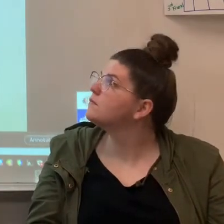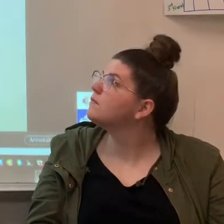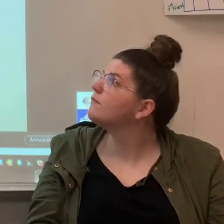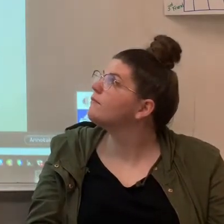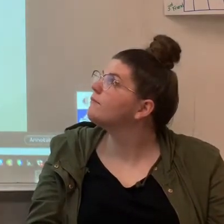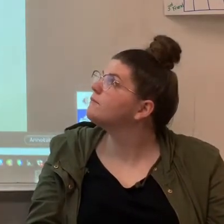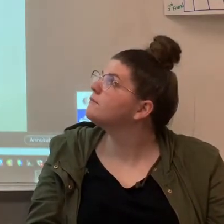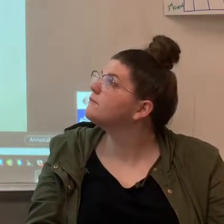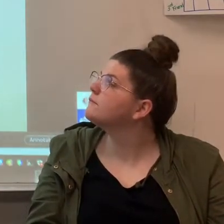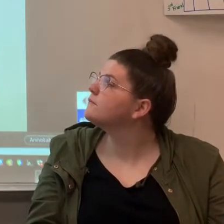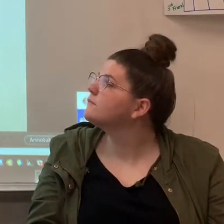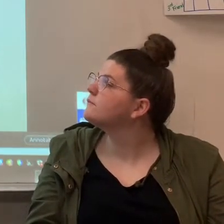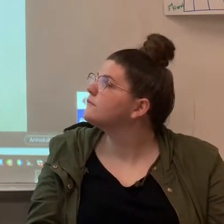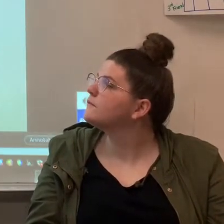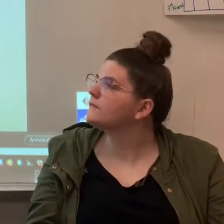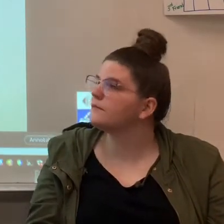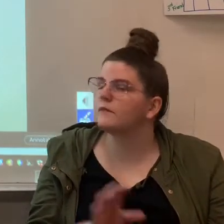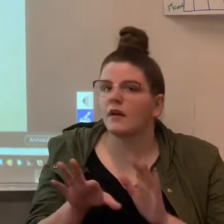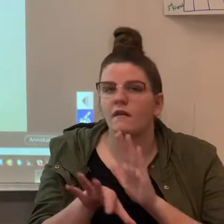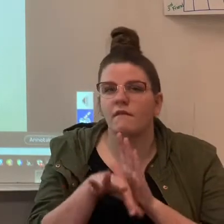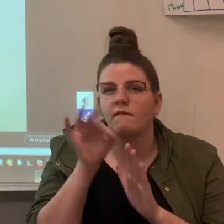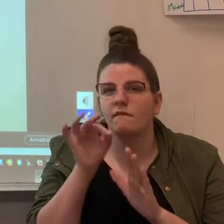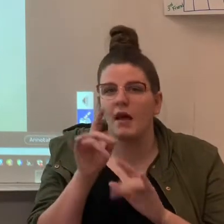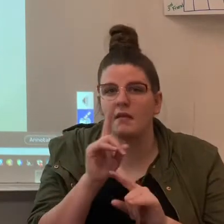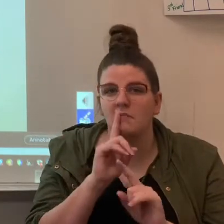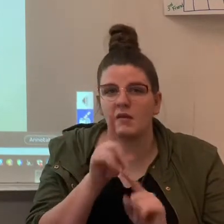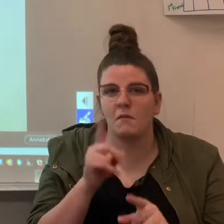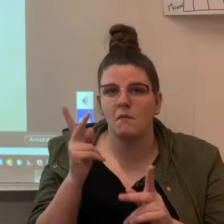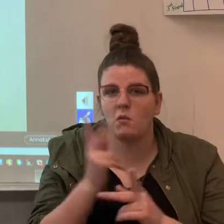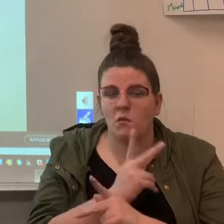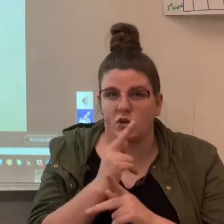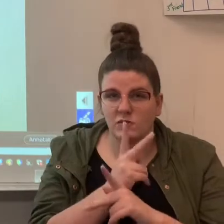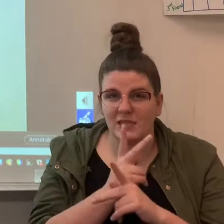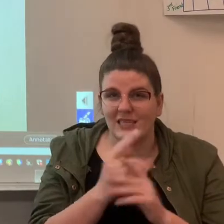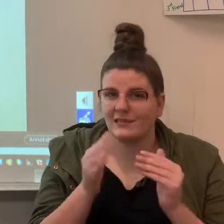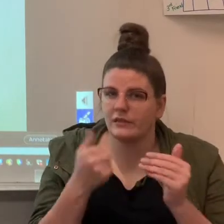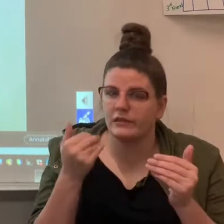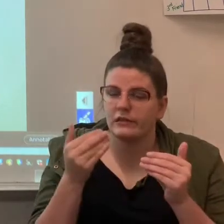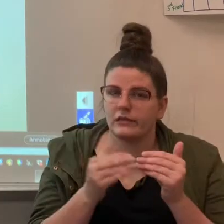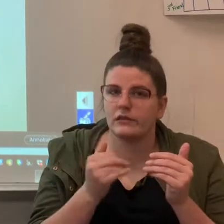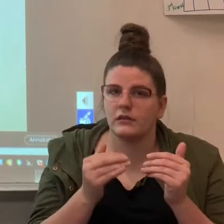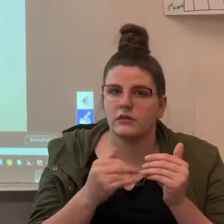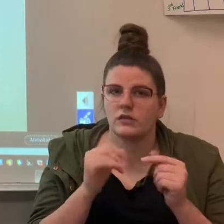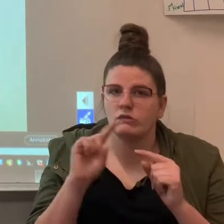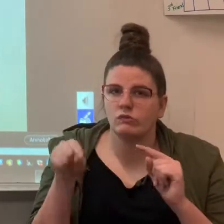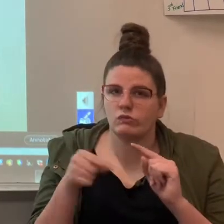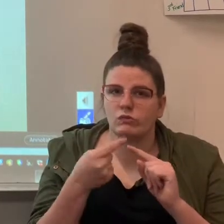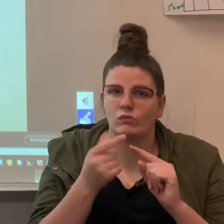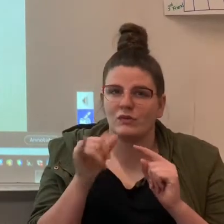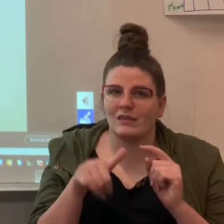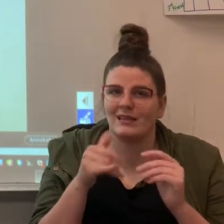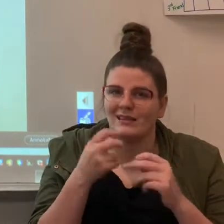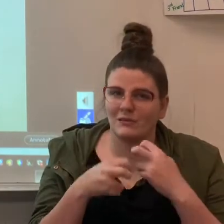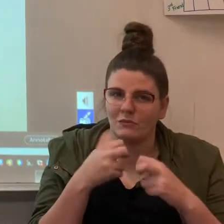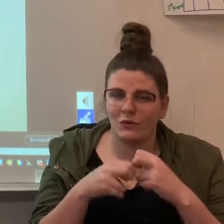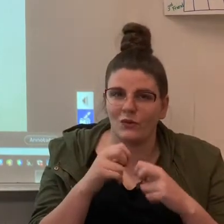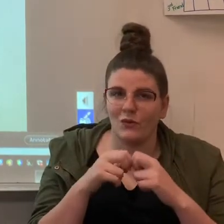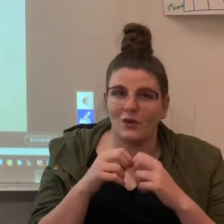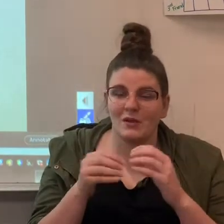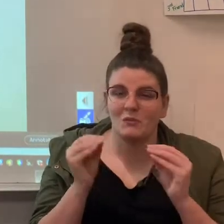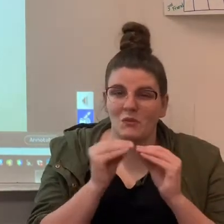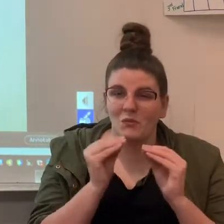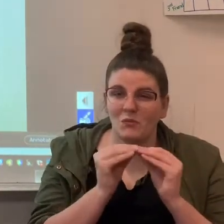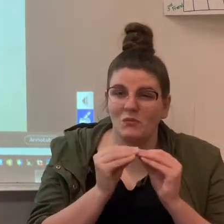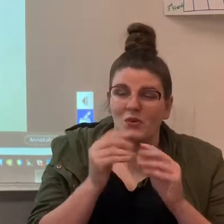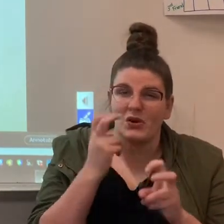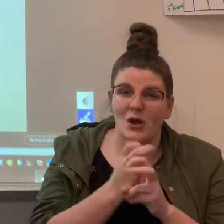All right, this one we're going to find the product. Remember, the multiplication is the easiest one when it's just a problem. It's most difficult when we're finding it